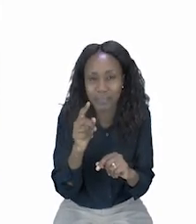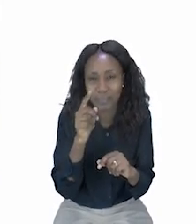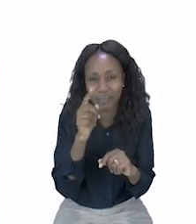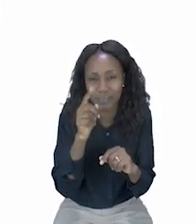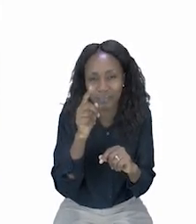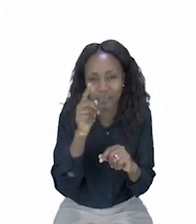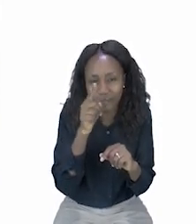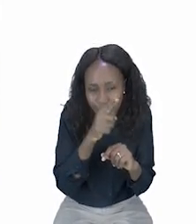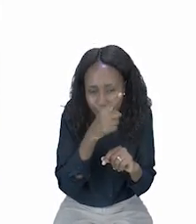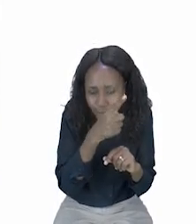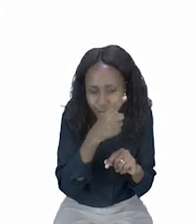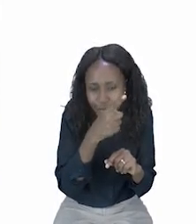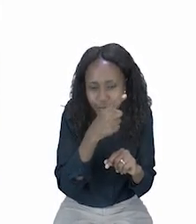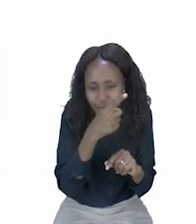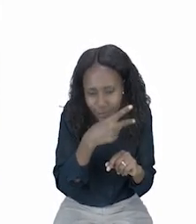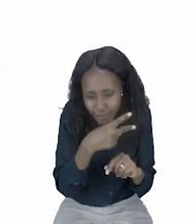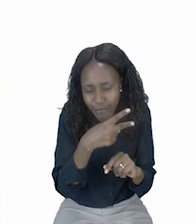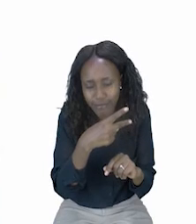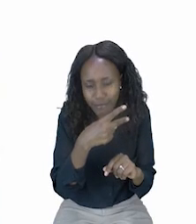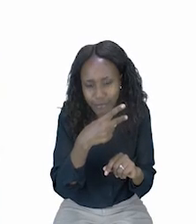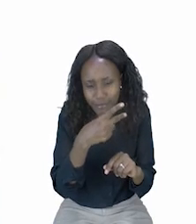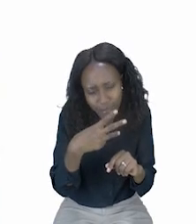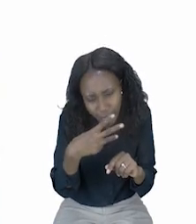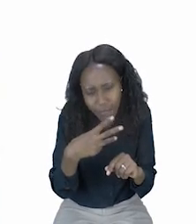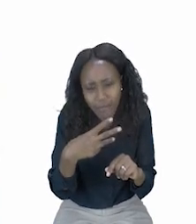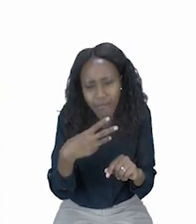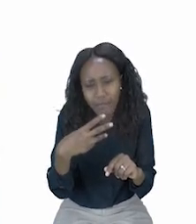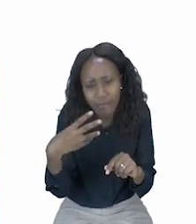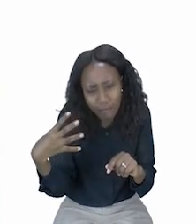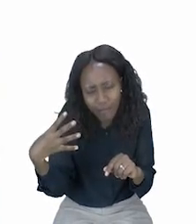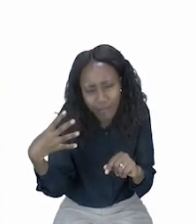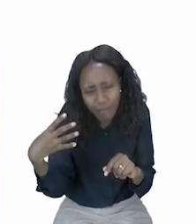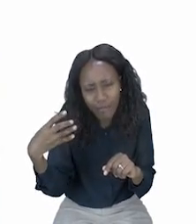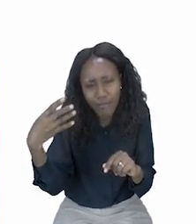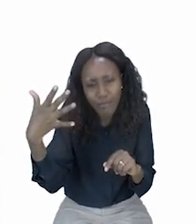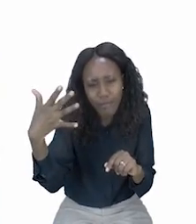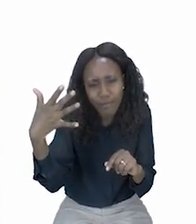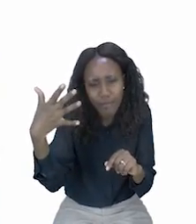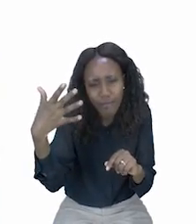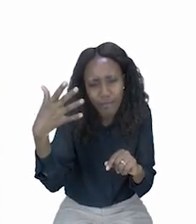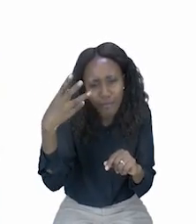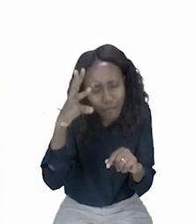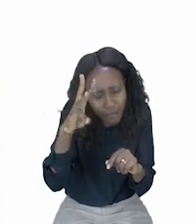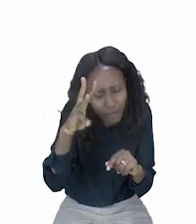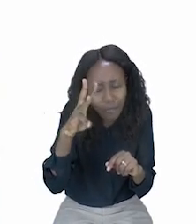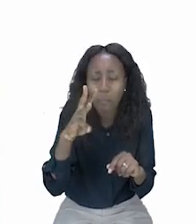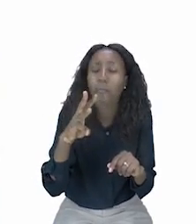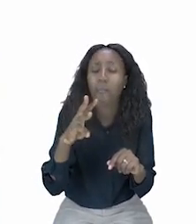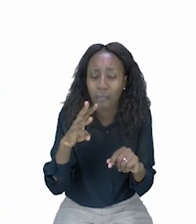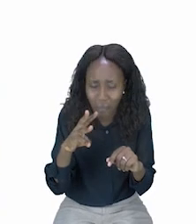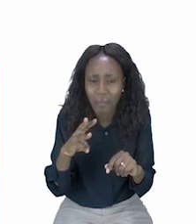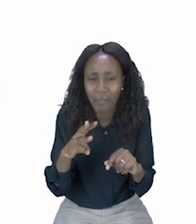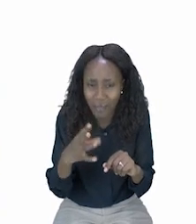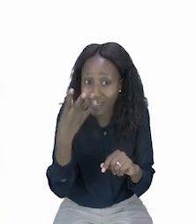We have 1, 2, 3, 4, 5, 6. So there